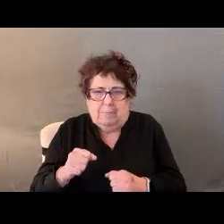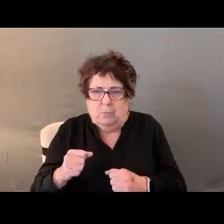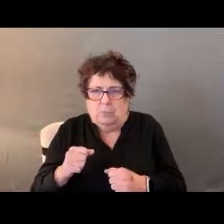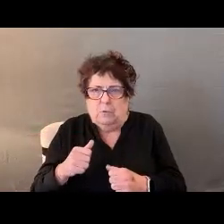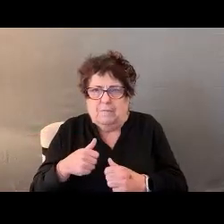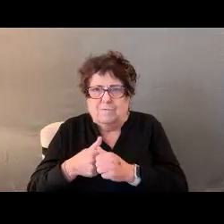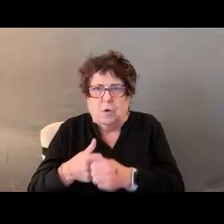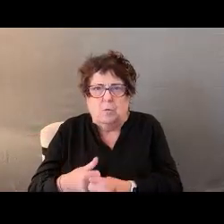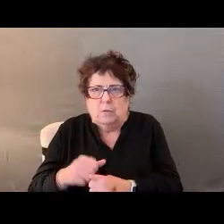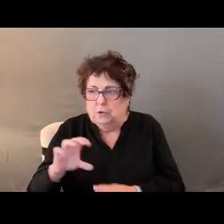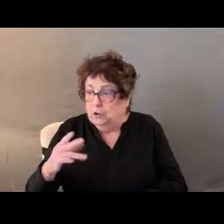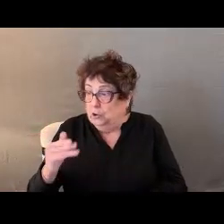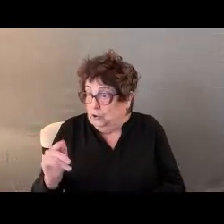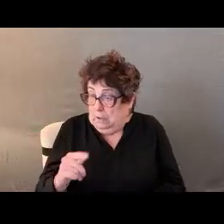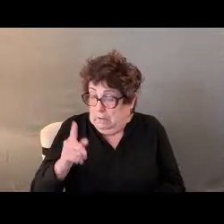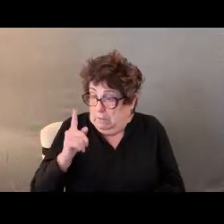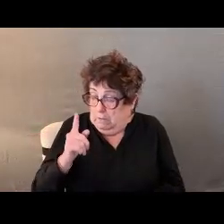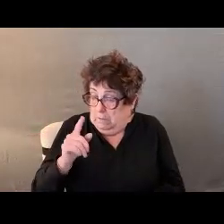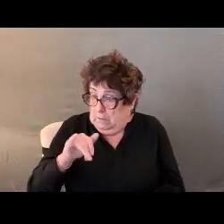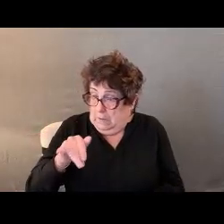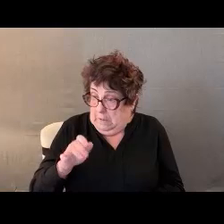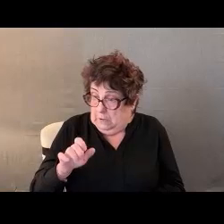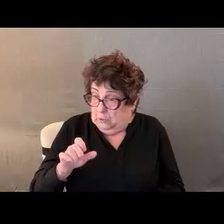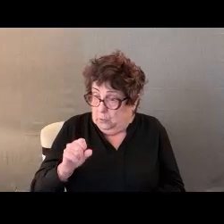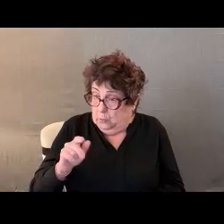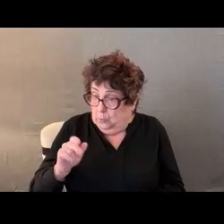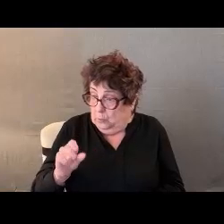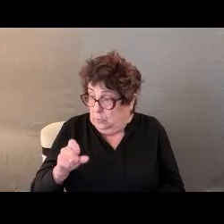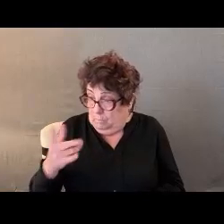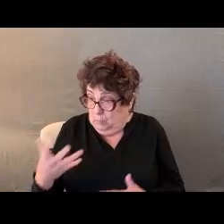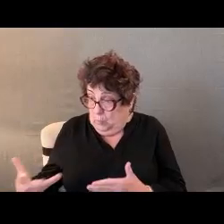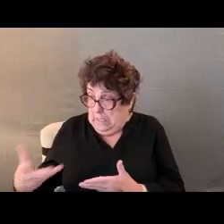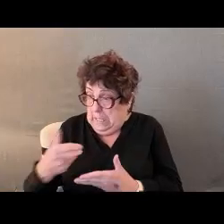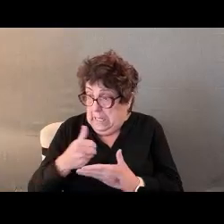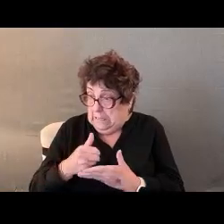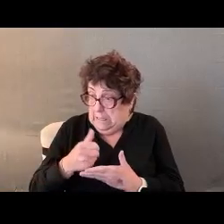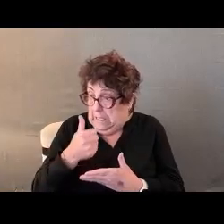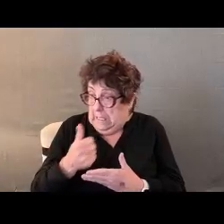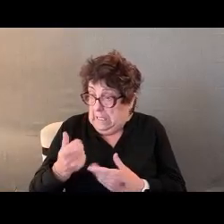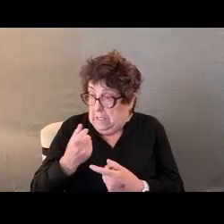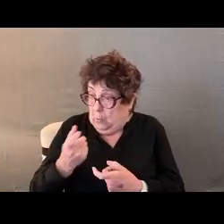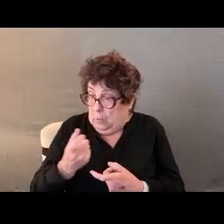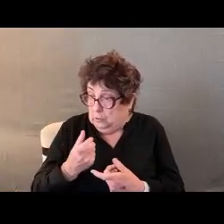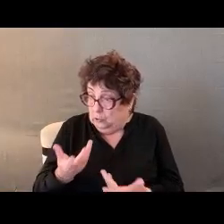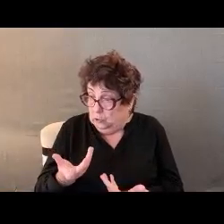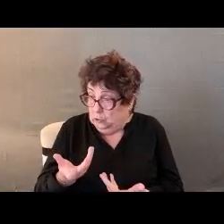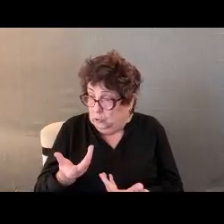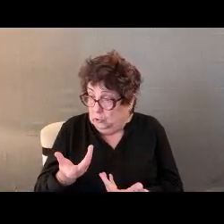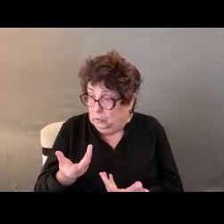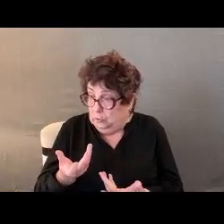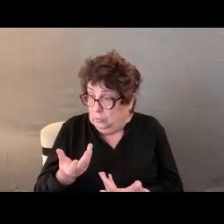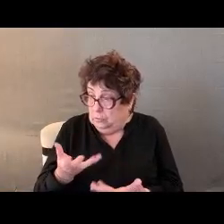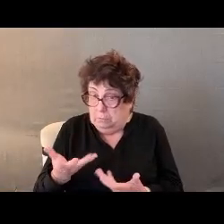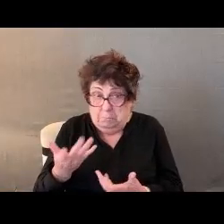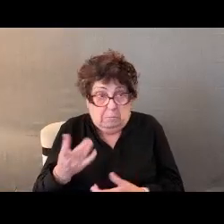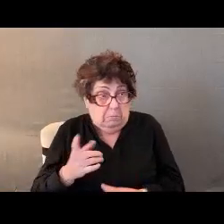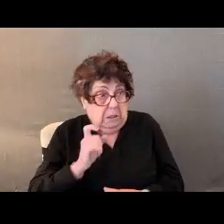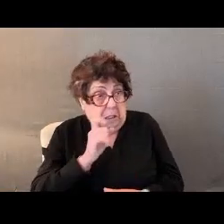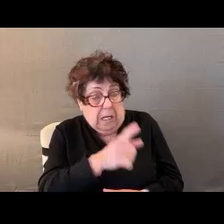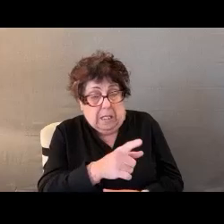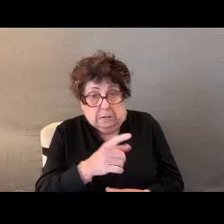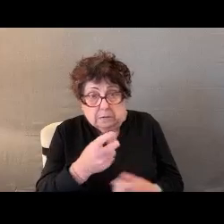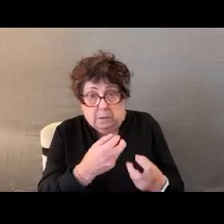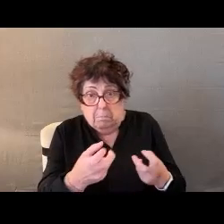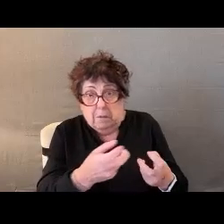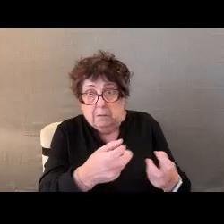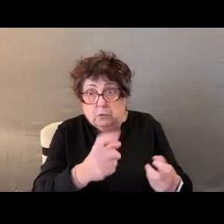Jesus, have you collected any questions that maybe the panelists can respond, or I